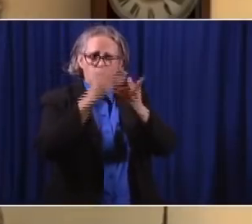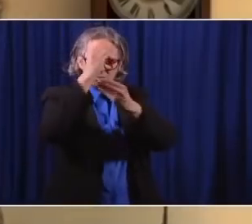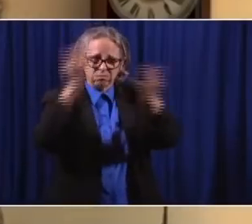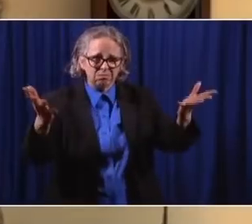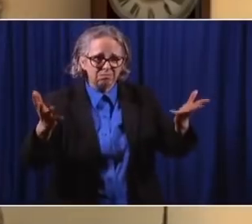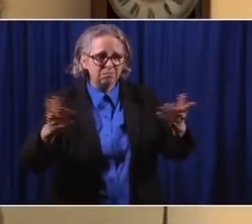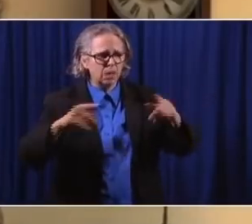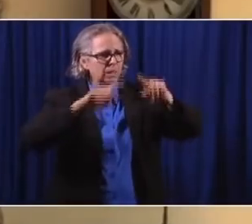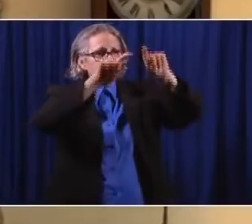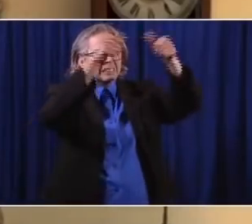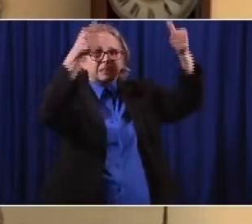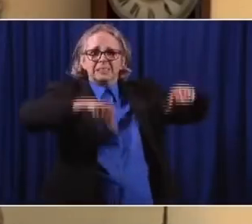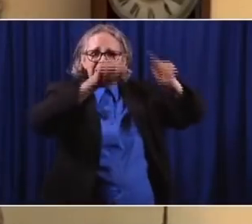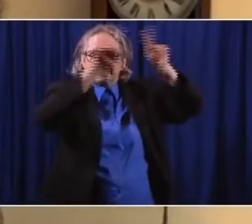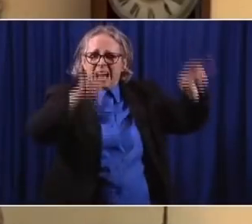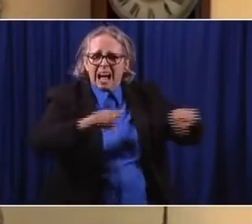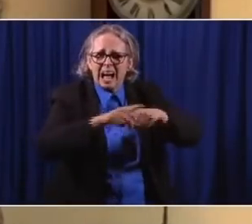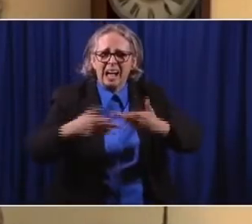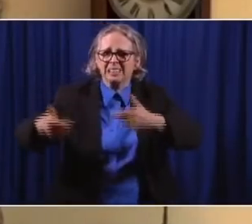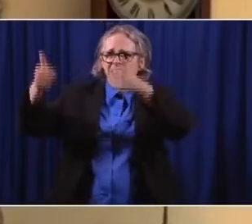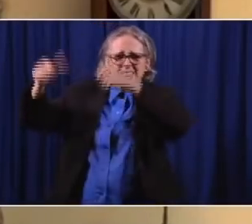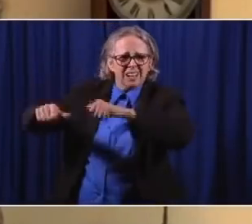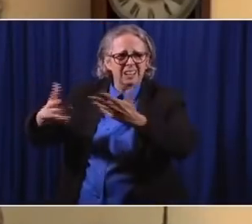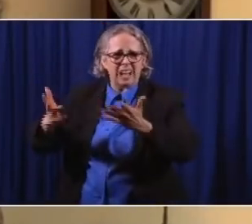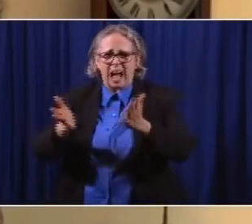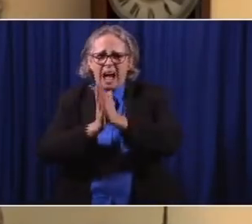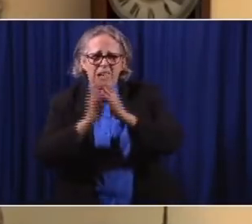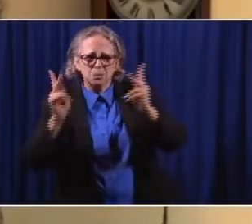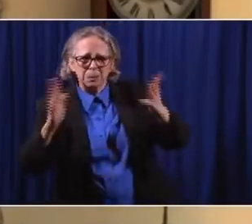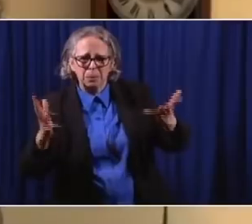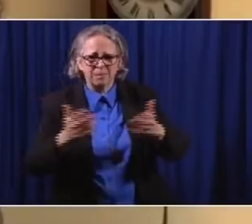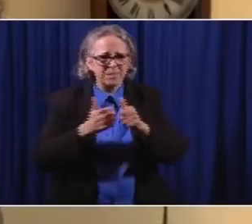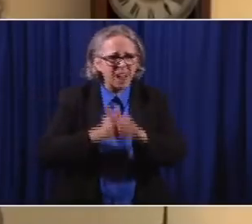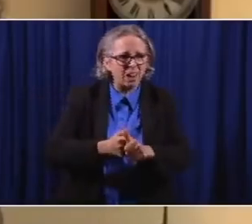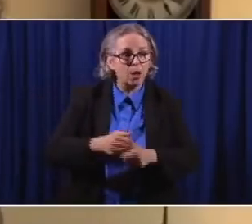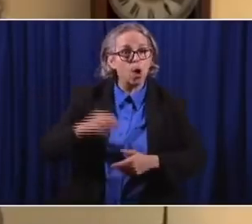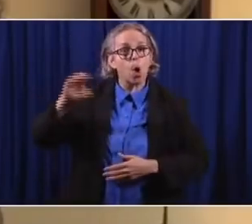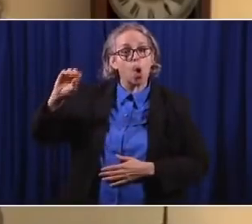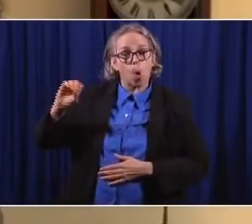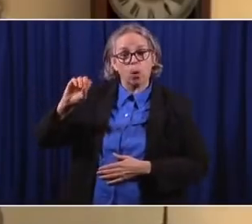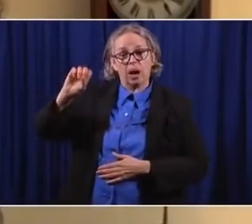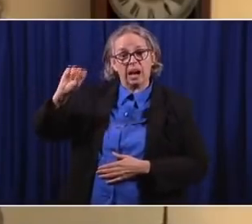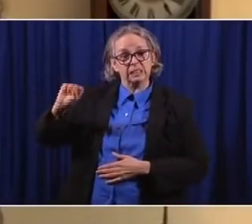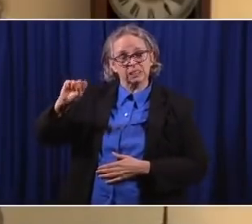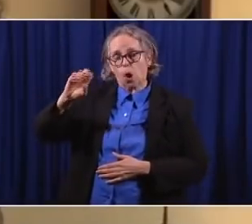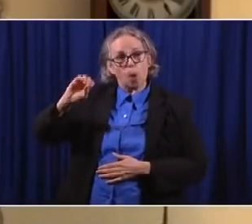to expect, what to do. We follow the Ohio High School Athletic Association and the Ohio Department of Health